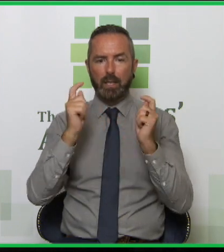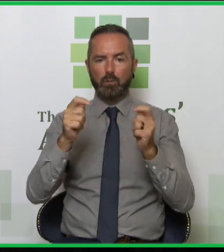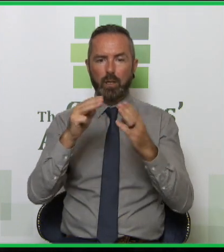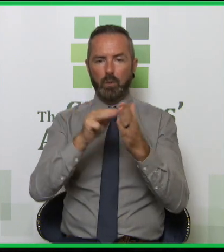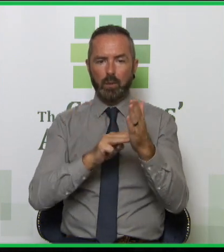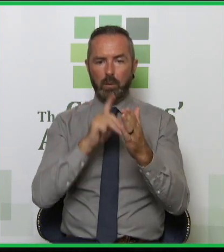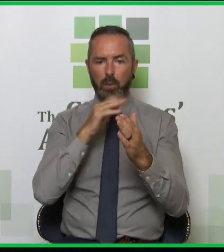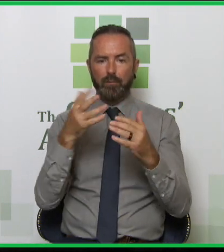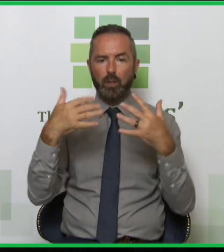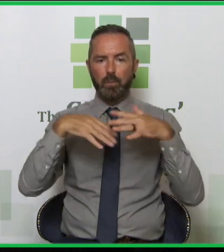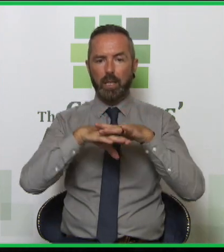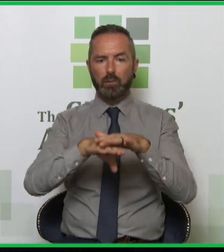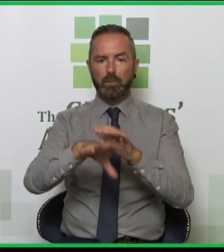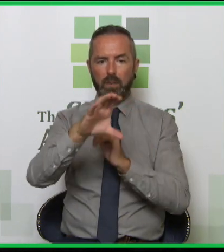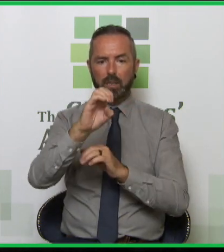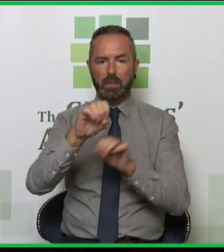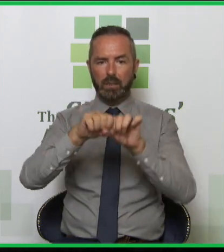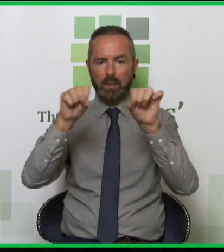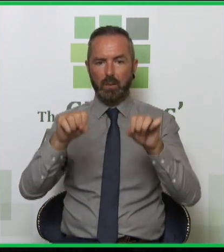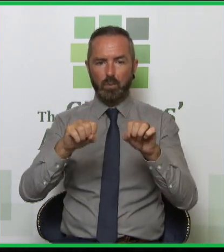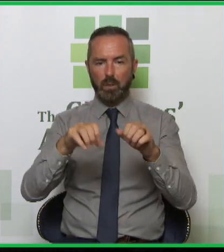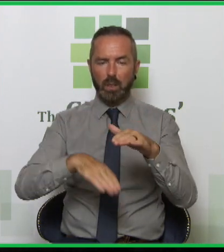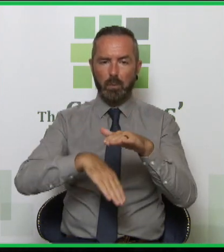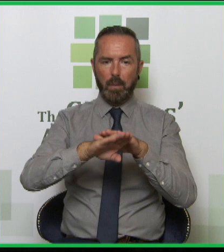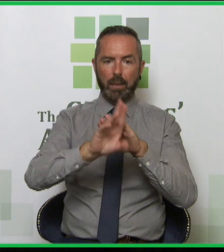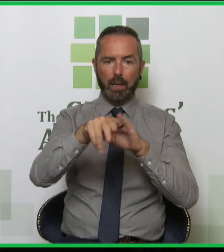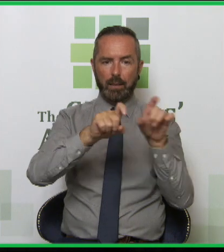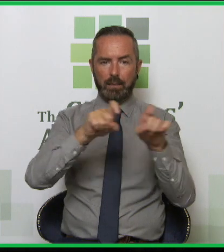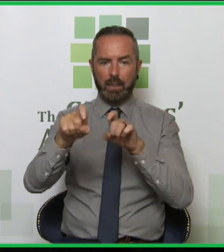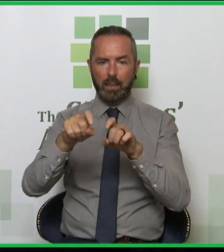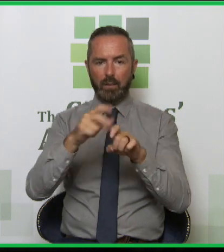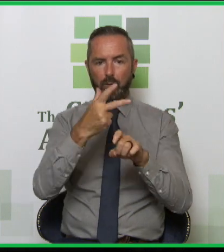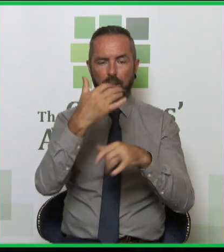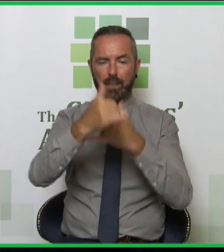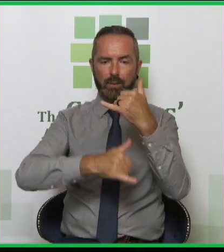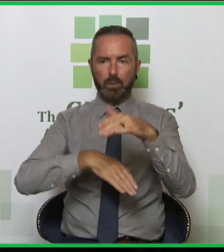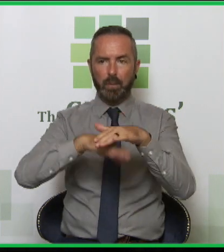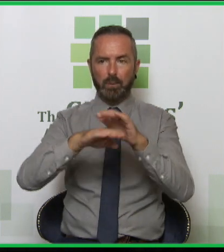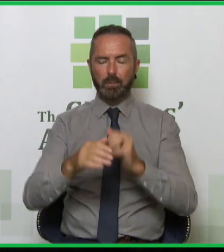Whereas for a mainstream CE scheme, the maximum a person can remain on a scheme is for 3 years.